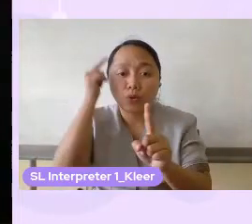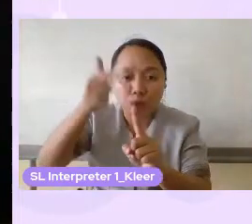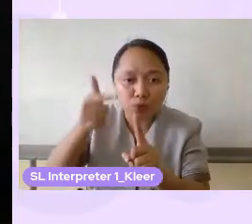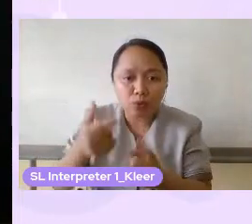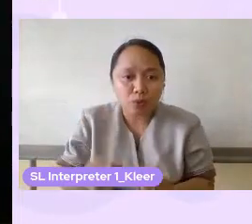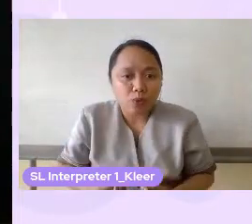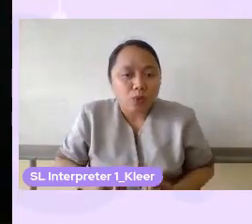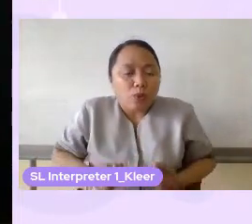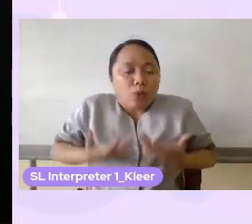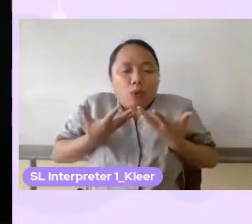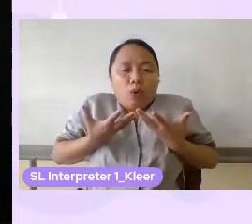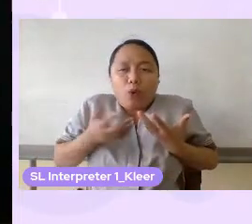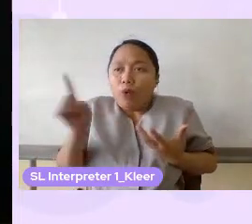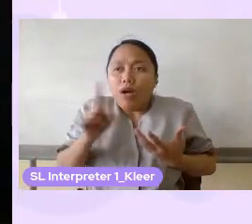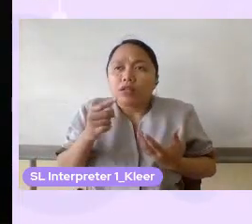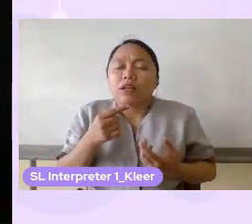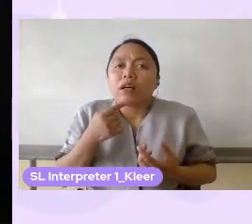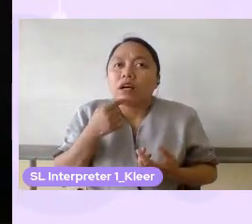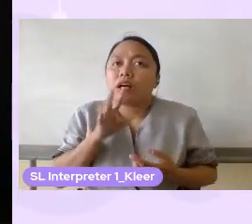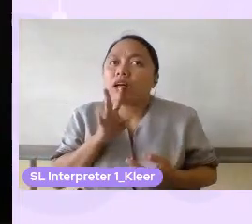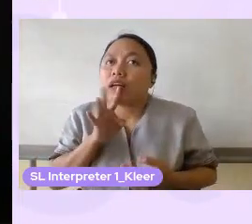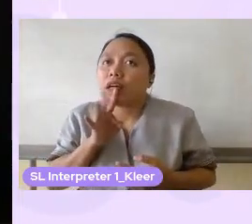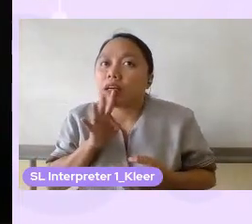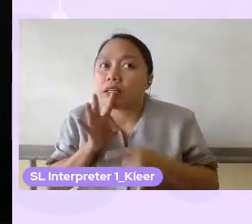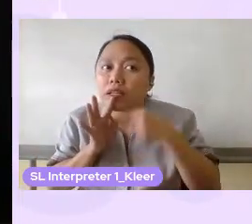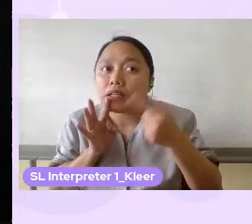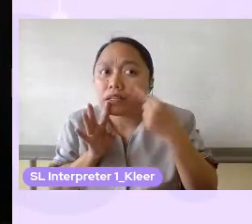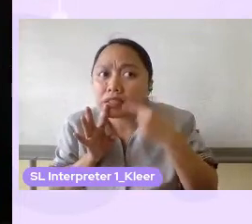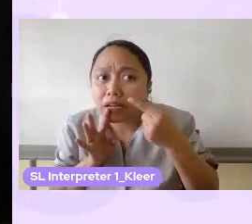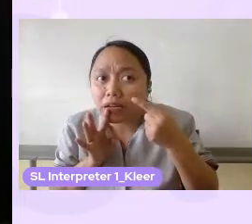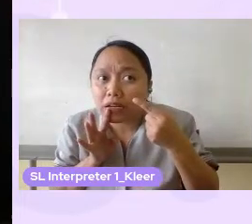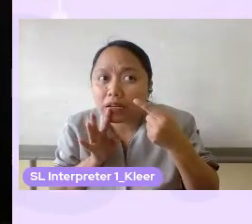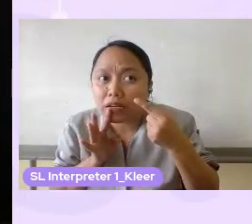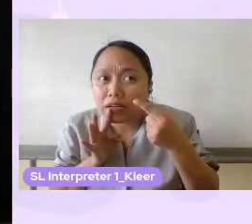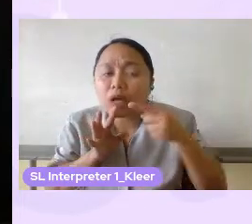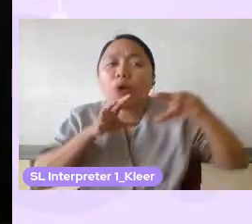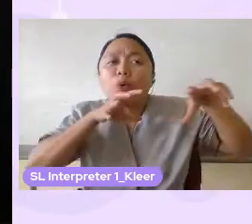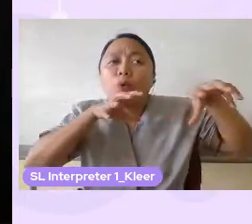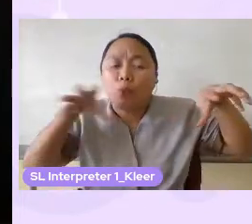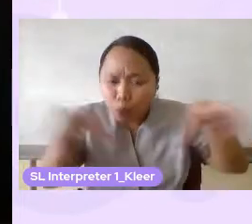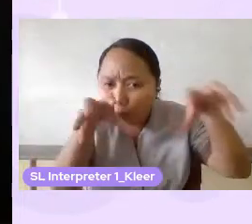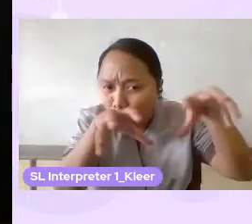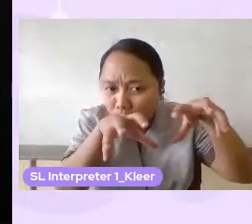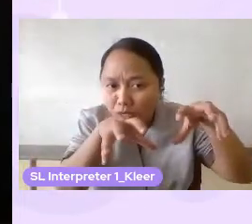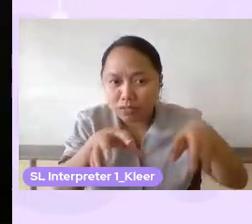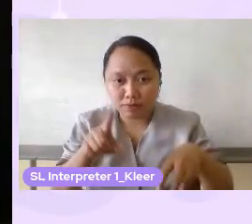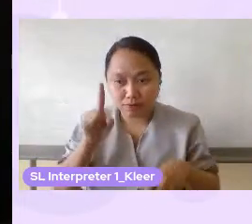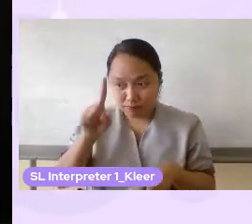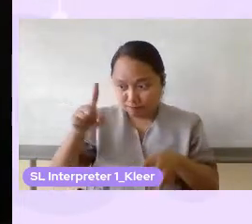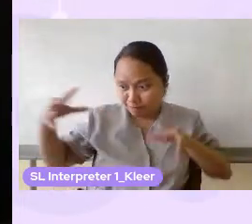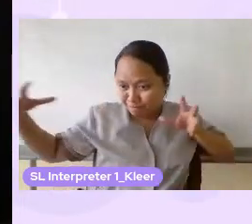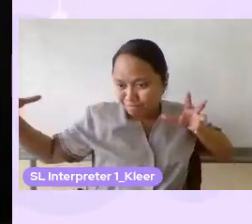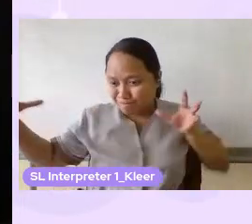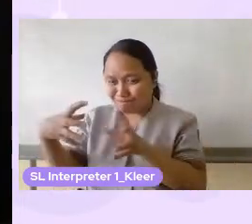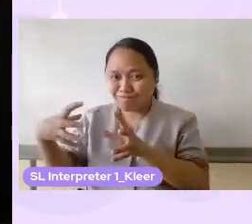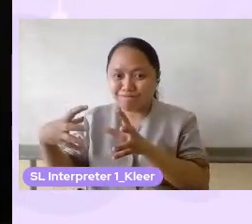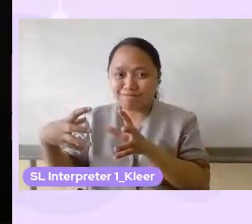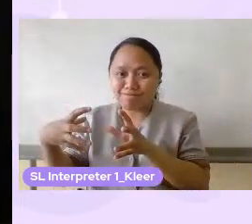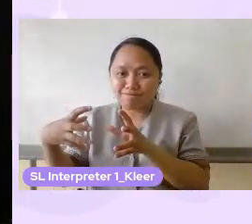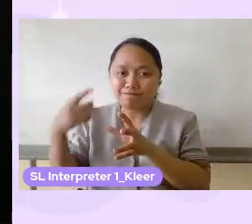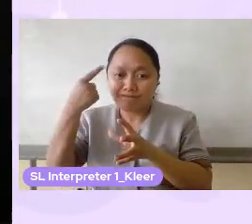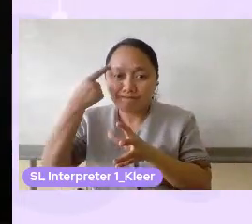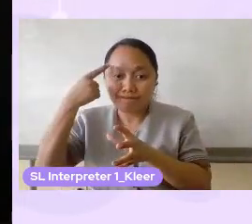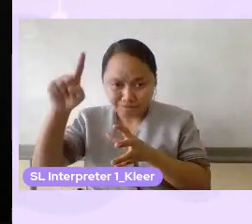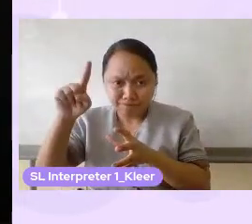ginagawa natin. That's why ako, as a part of a government now, I used to be part of the local government, I used to be part of the private